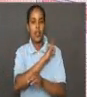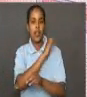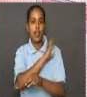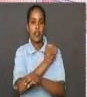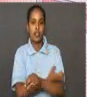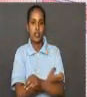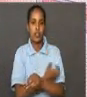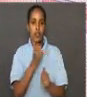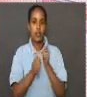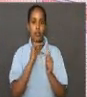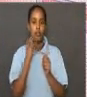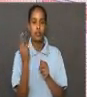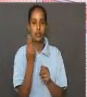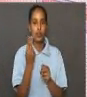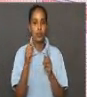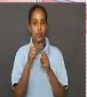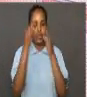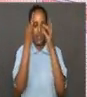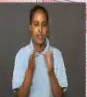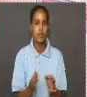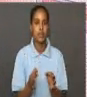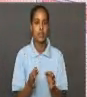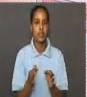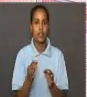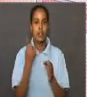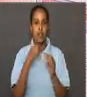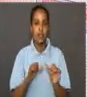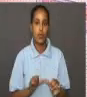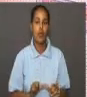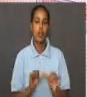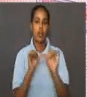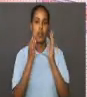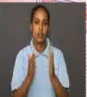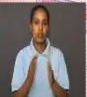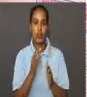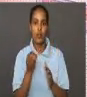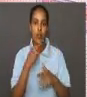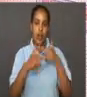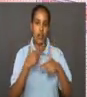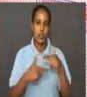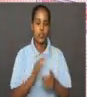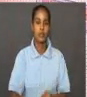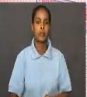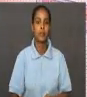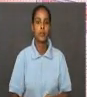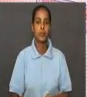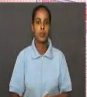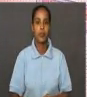free energy, which is used to determine the spontaneity of a